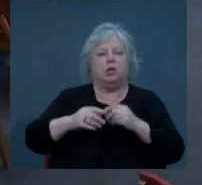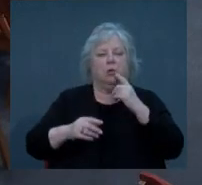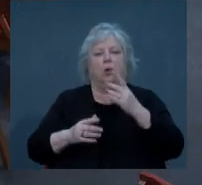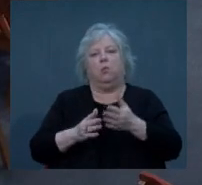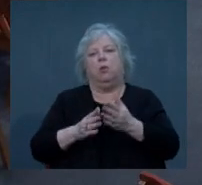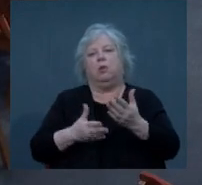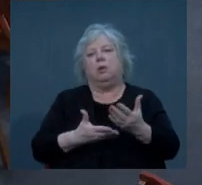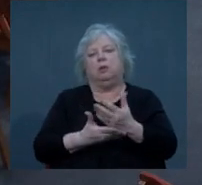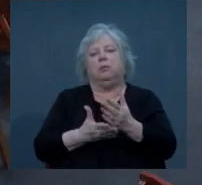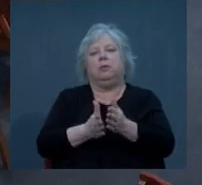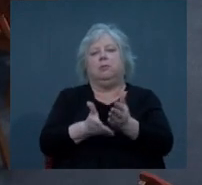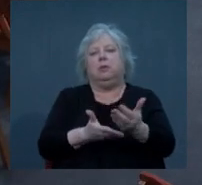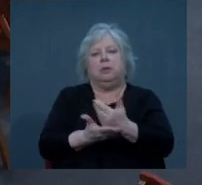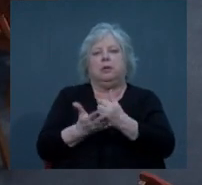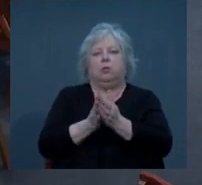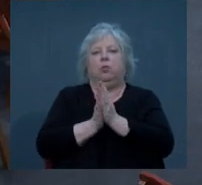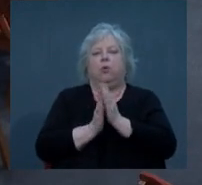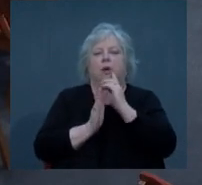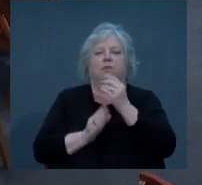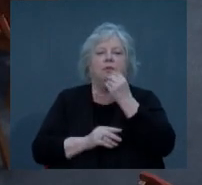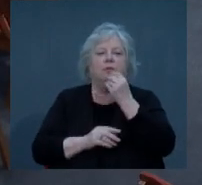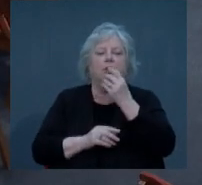and/or I will host it. And